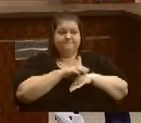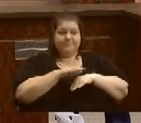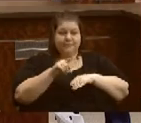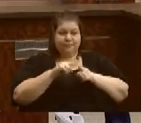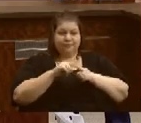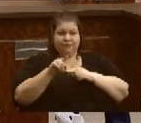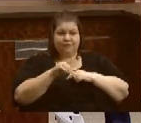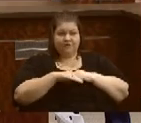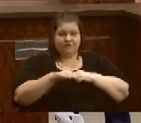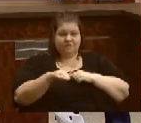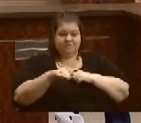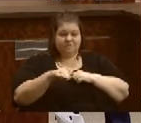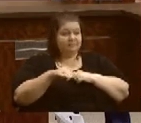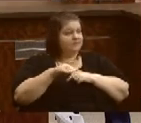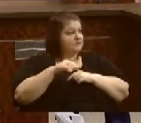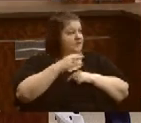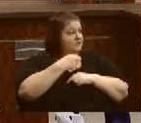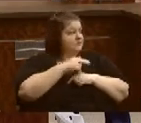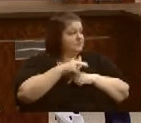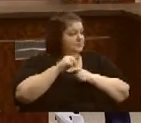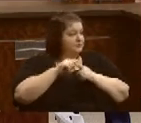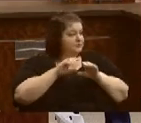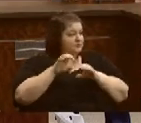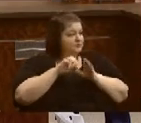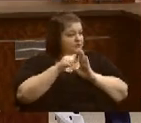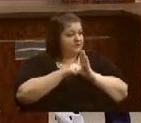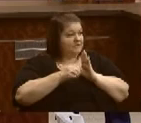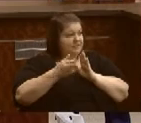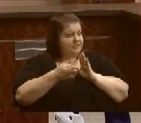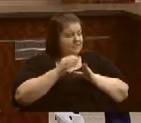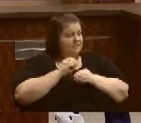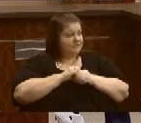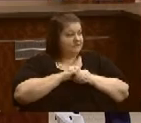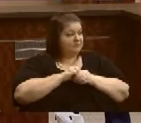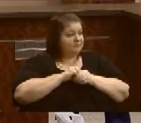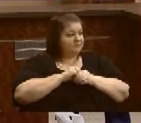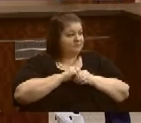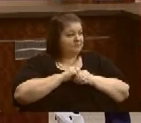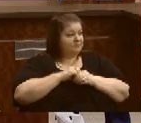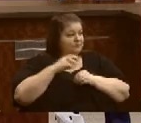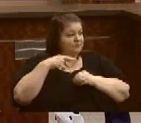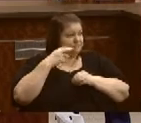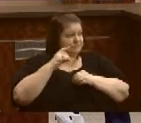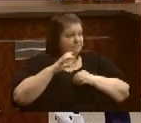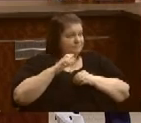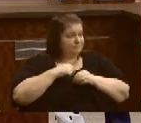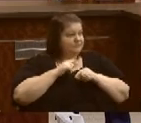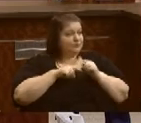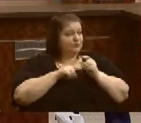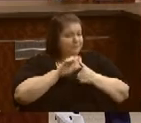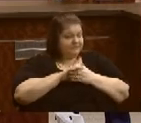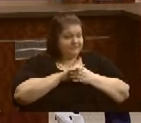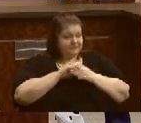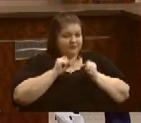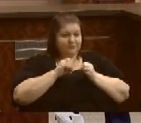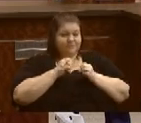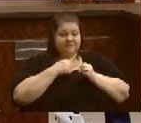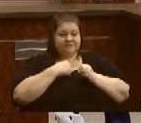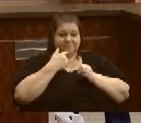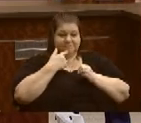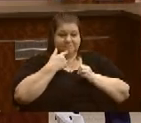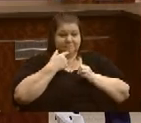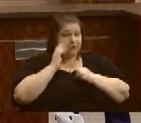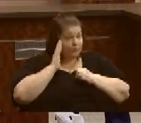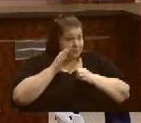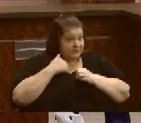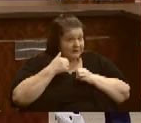Children's Hospital in Washington to do surgery there. To me, it was just like a dream. I couldn't believe it, so I said, would that be any opening for